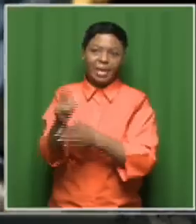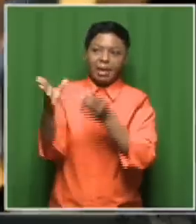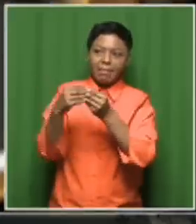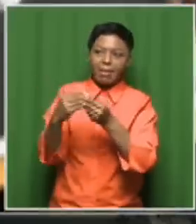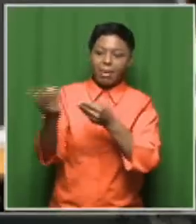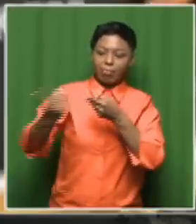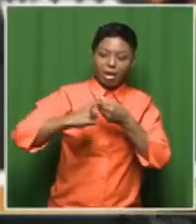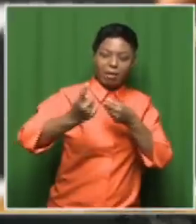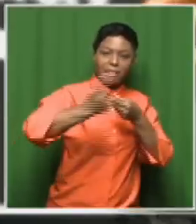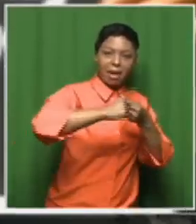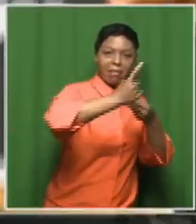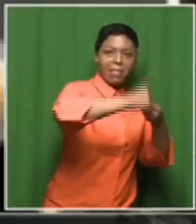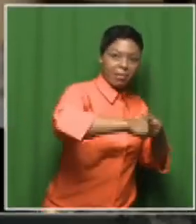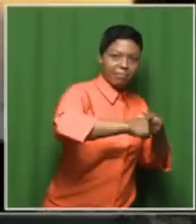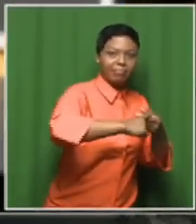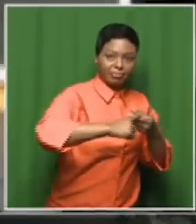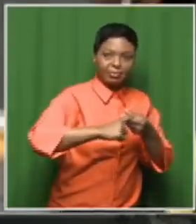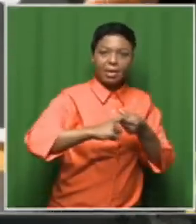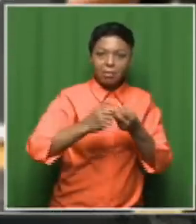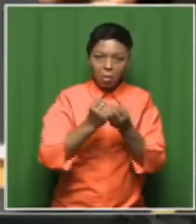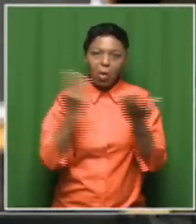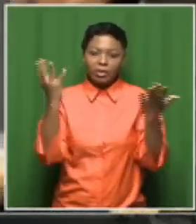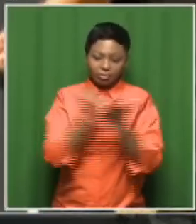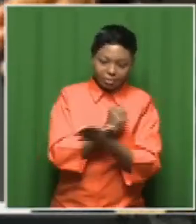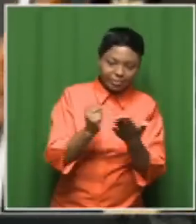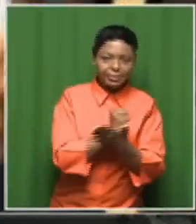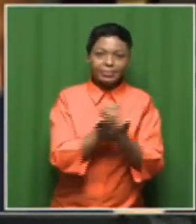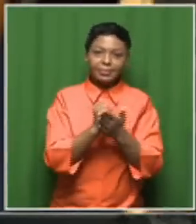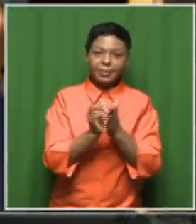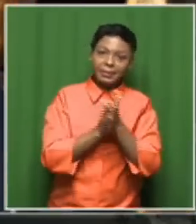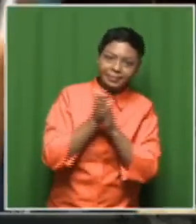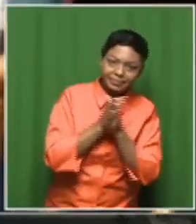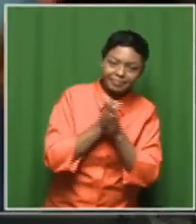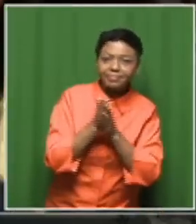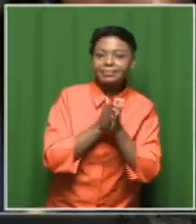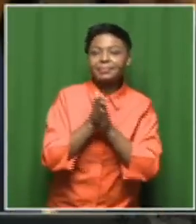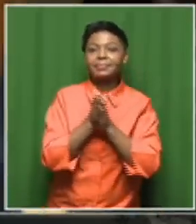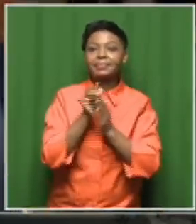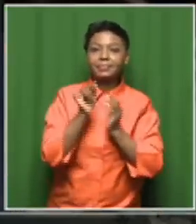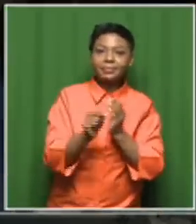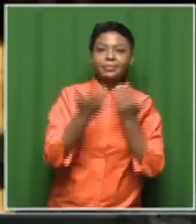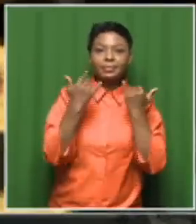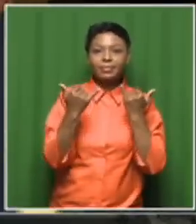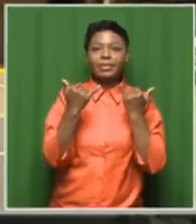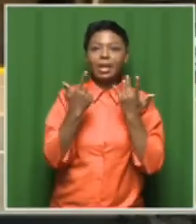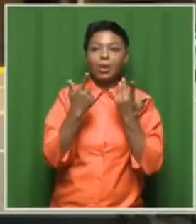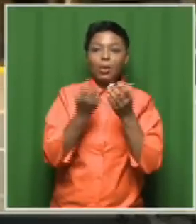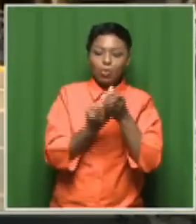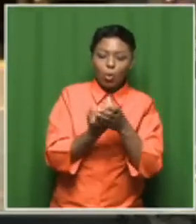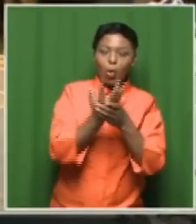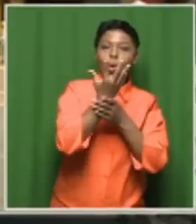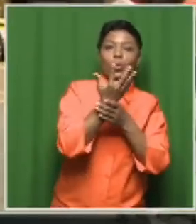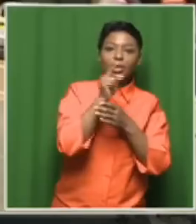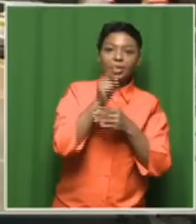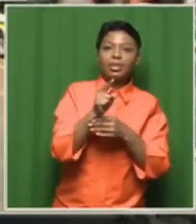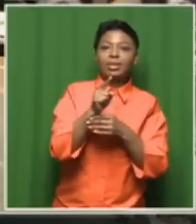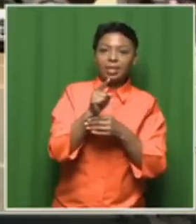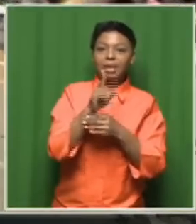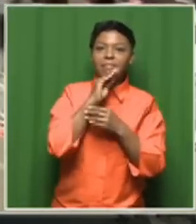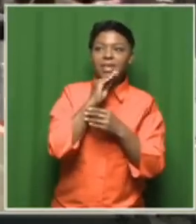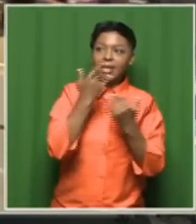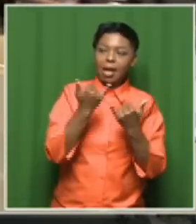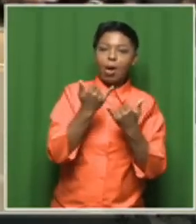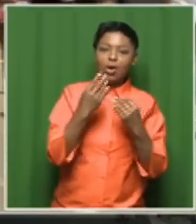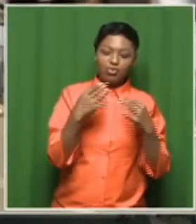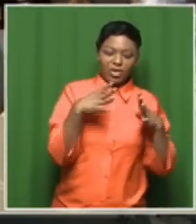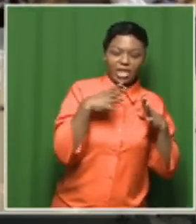business community that had put forward growth for all, which was one of those classic examples of let's have growth and we'll have trickle down. You know, the rich